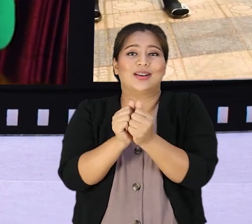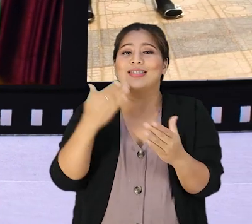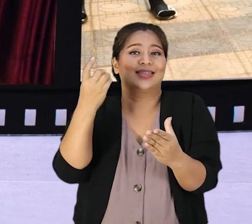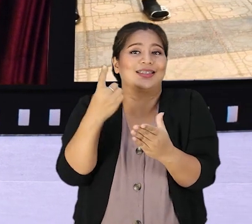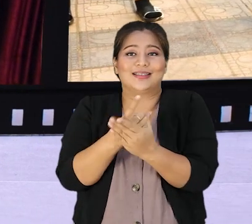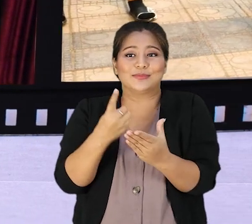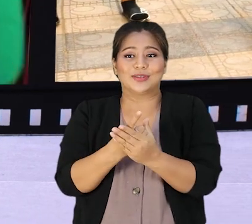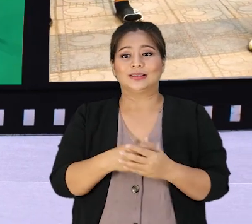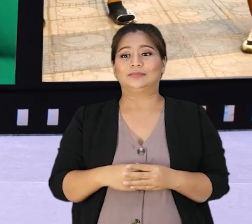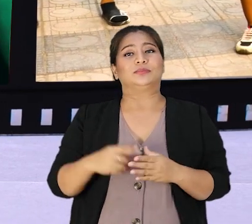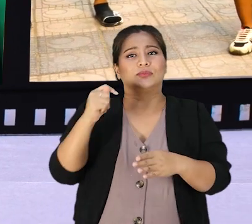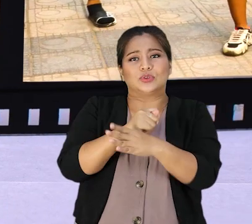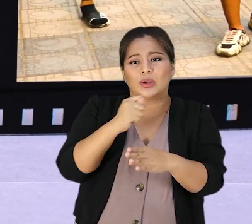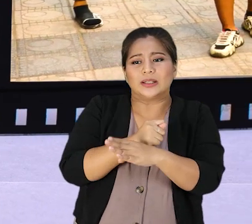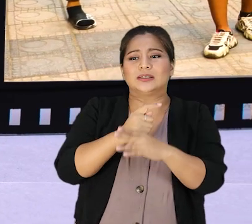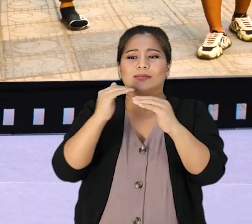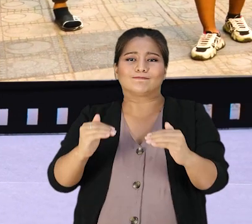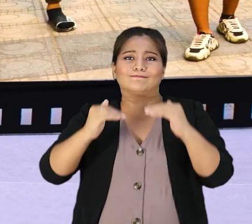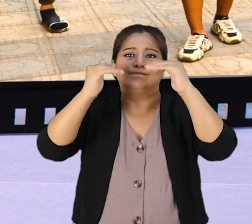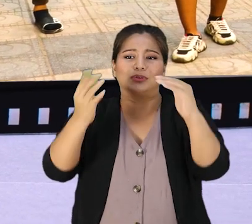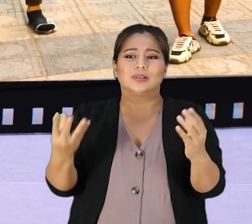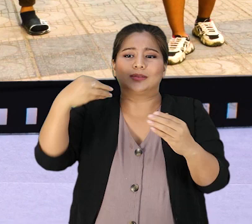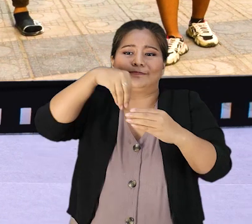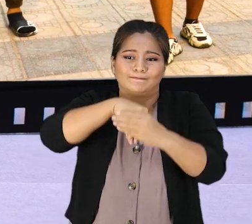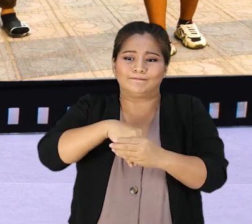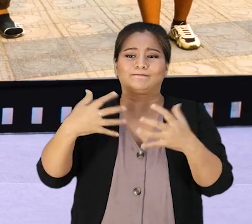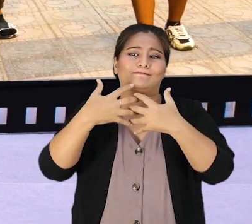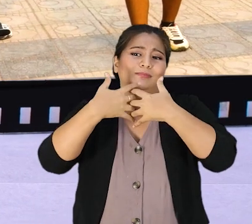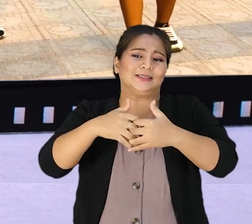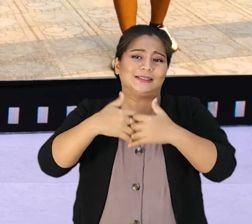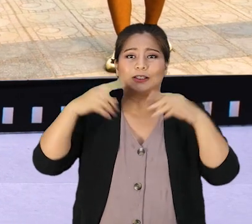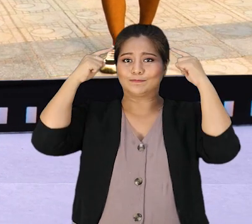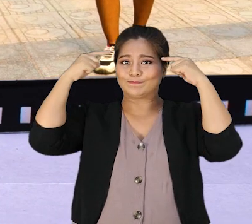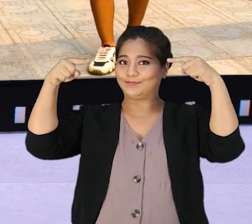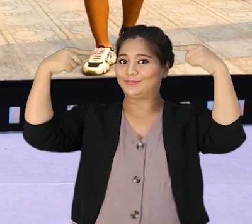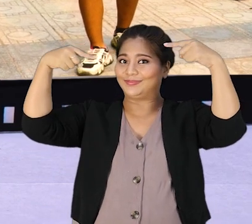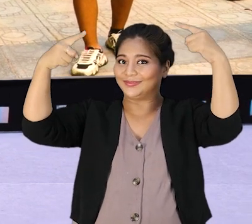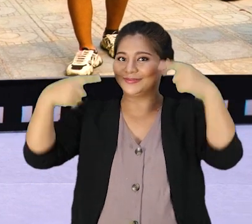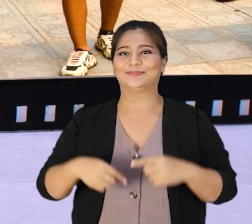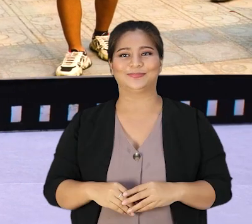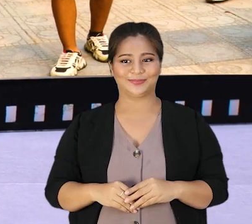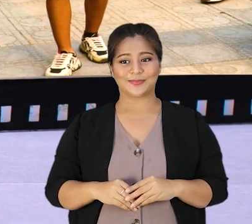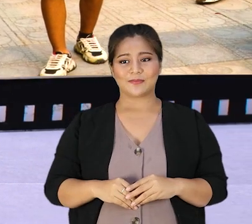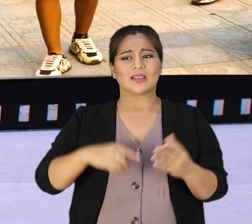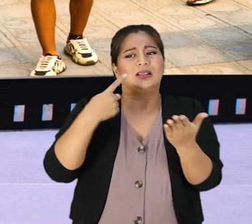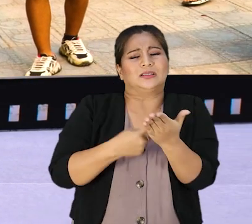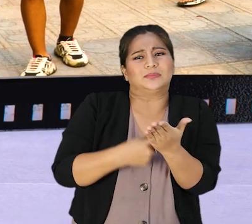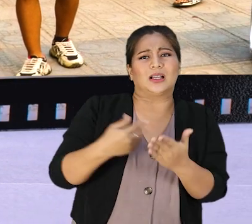persons with disabilities. Training and raising awareness of inclusion to employers is a key factor to